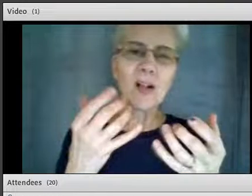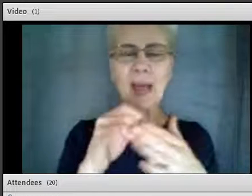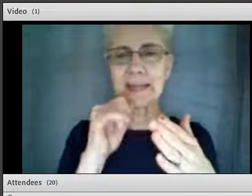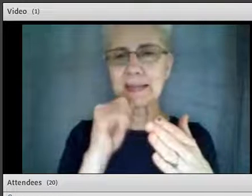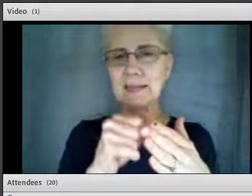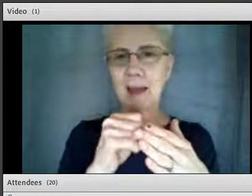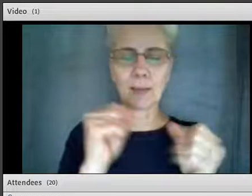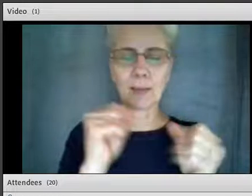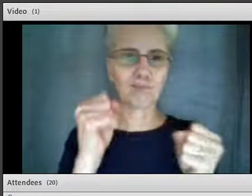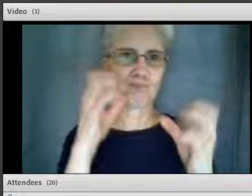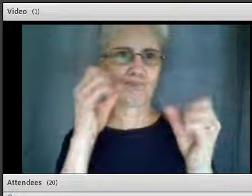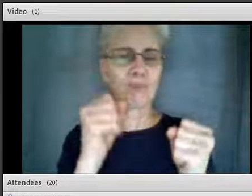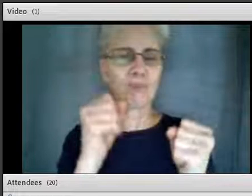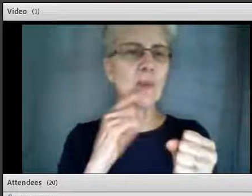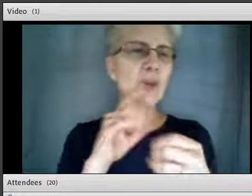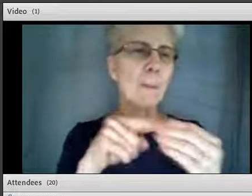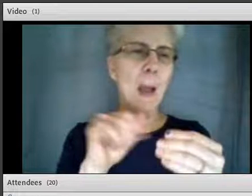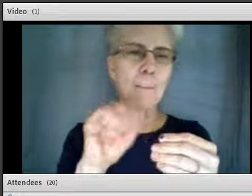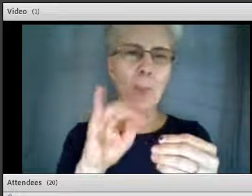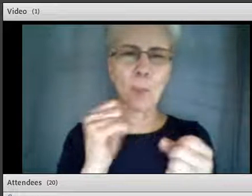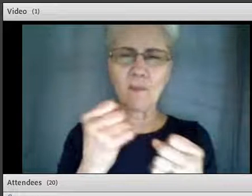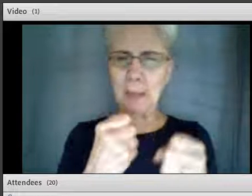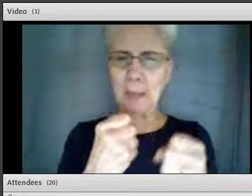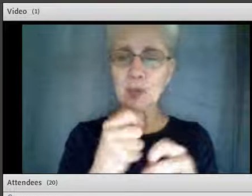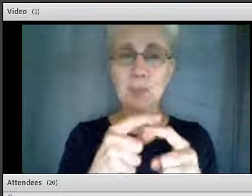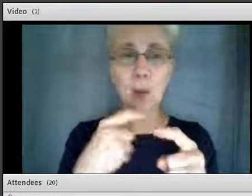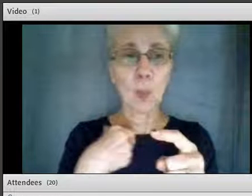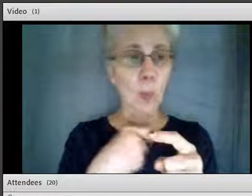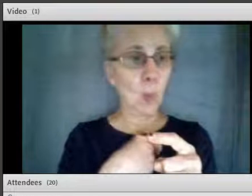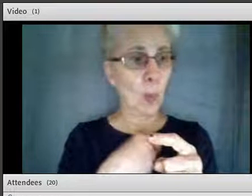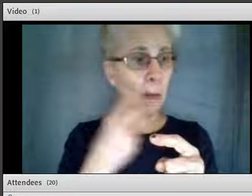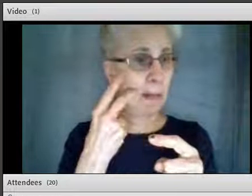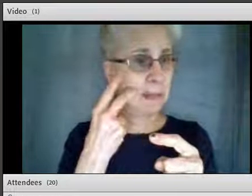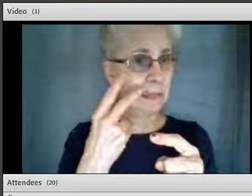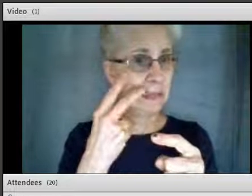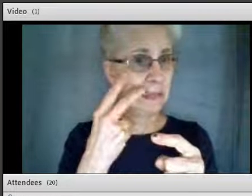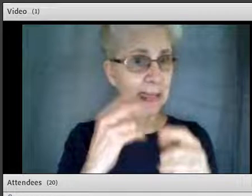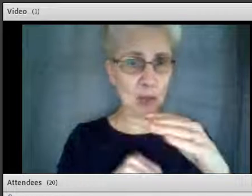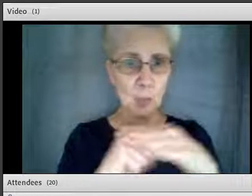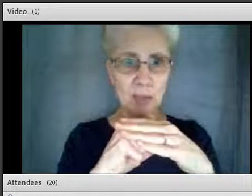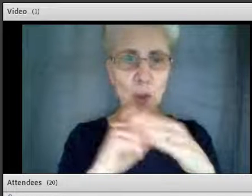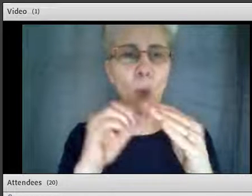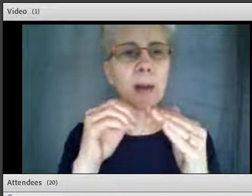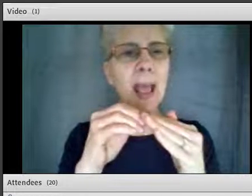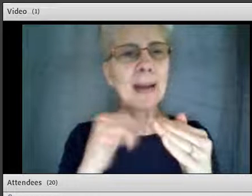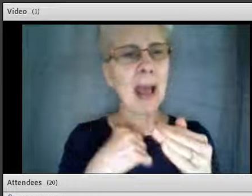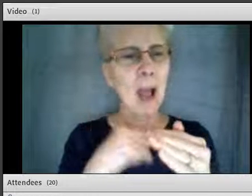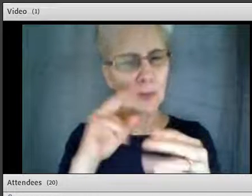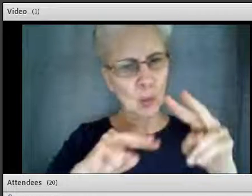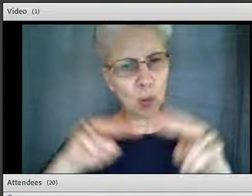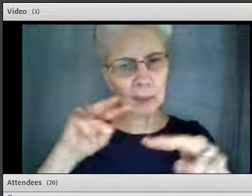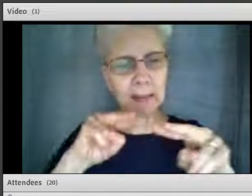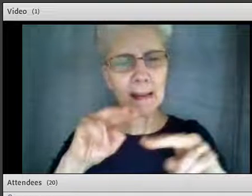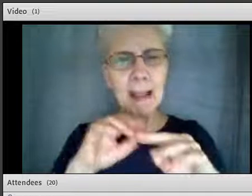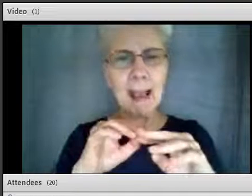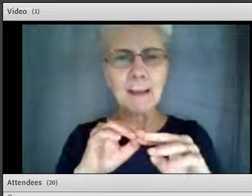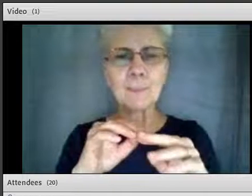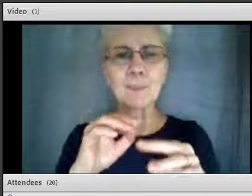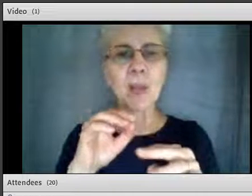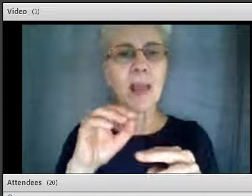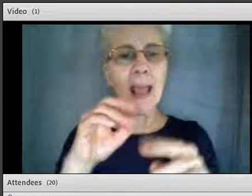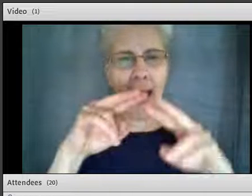revolutionary. We've been talking about mobile for several years now, but we are hitting the threshold. And I was looking at the analytics for a